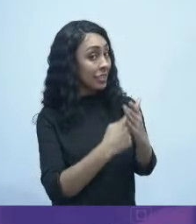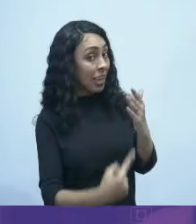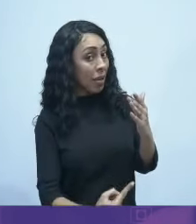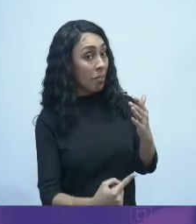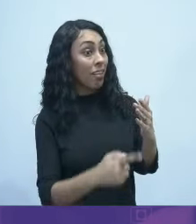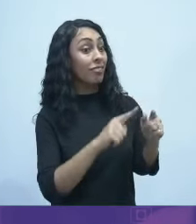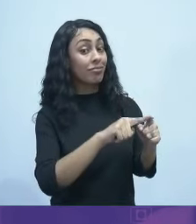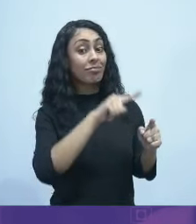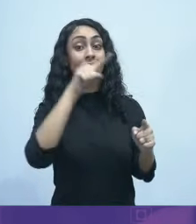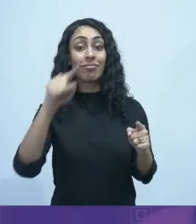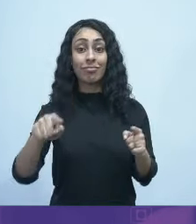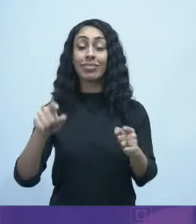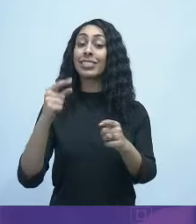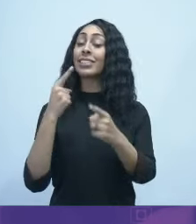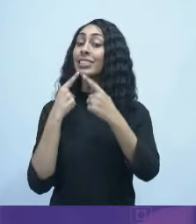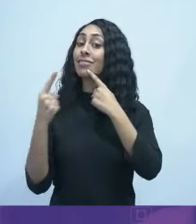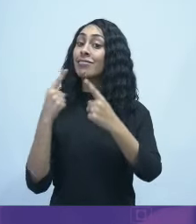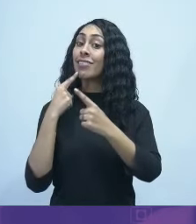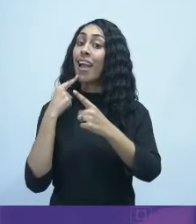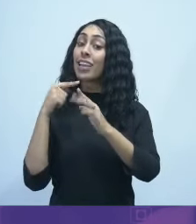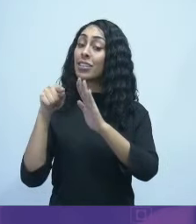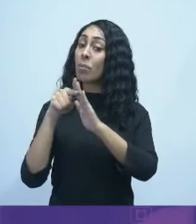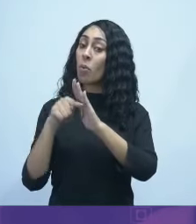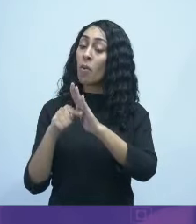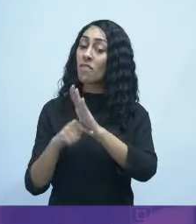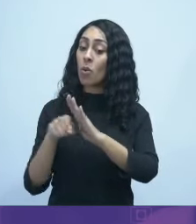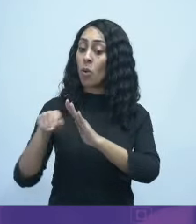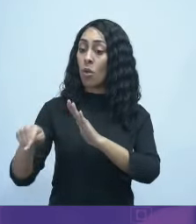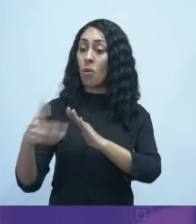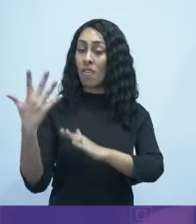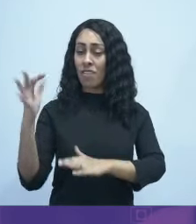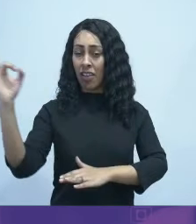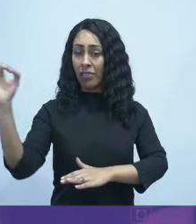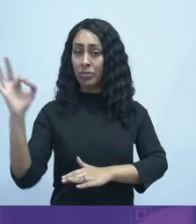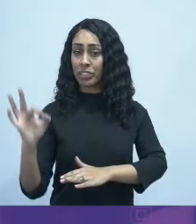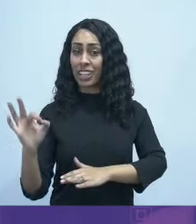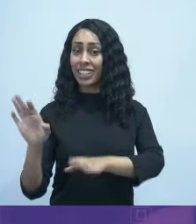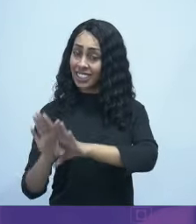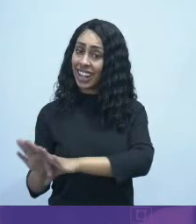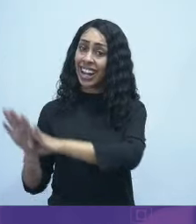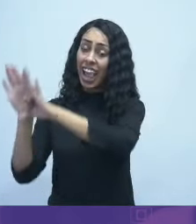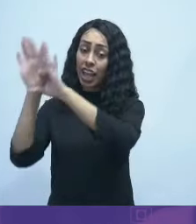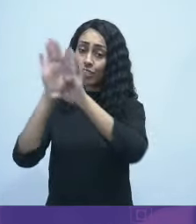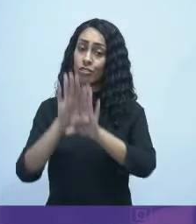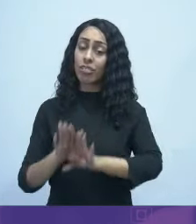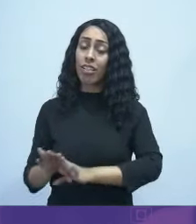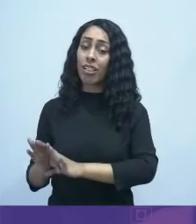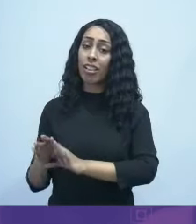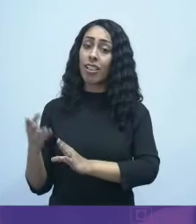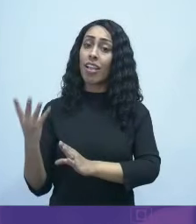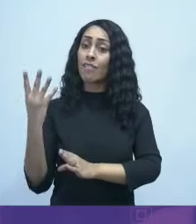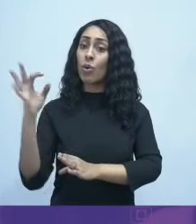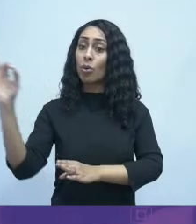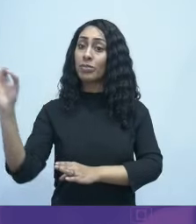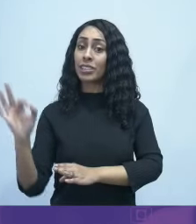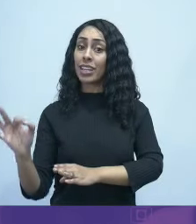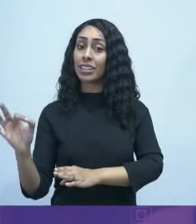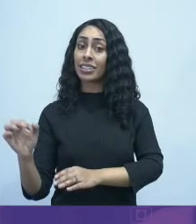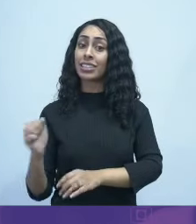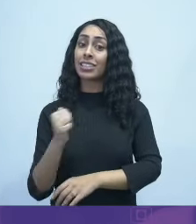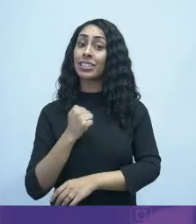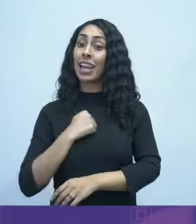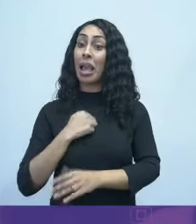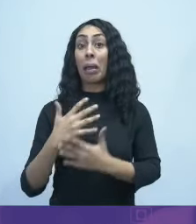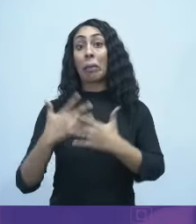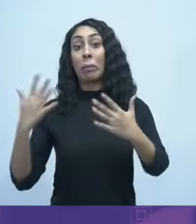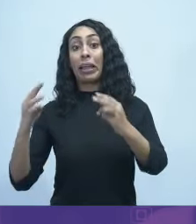at the data for our portfolio, it's around 5% for our national portfolio organisations and 4% for our major